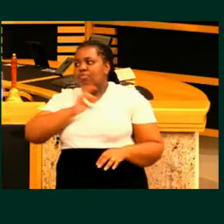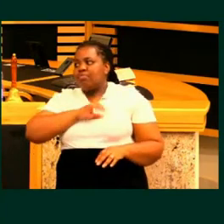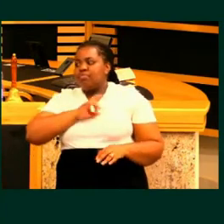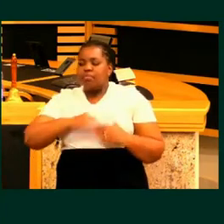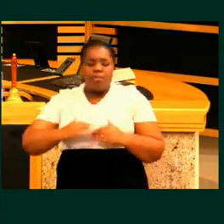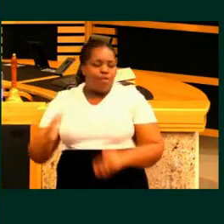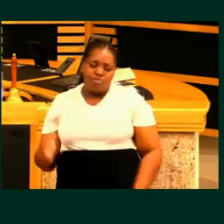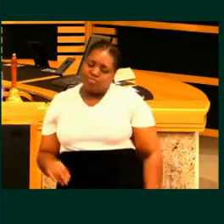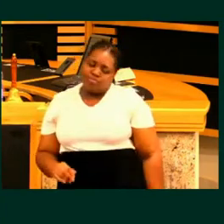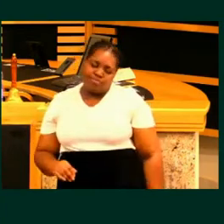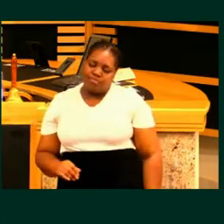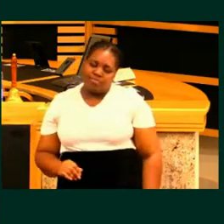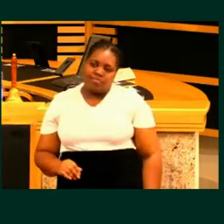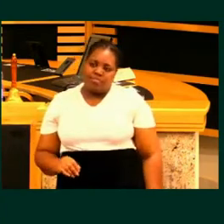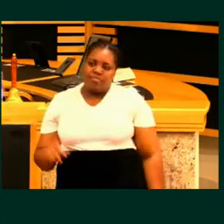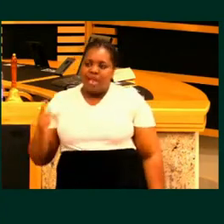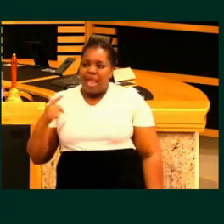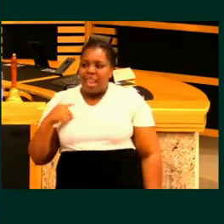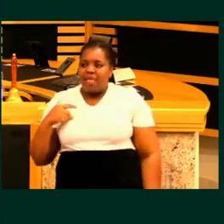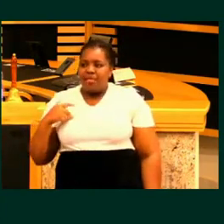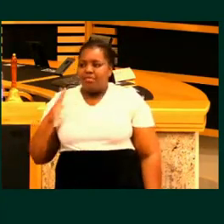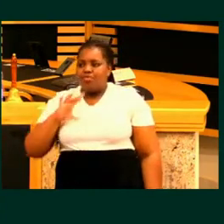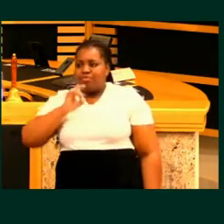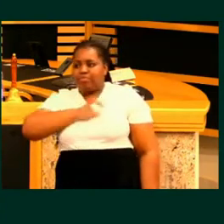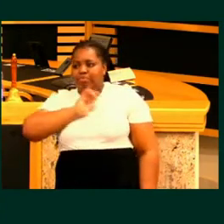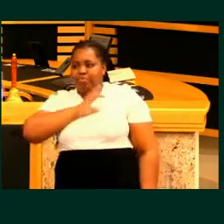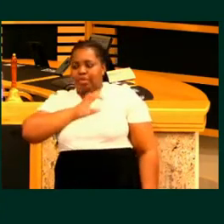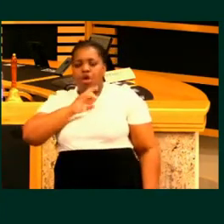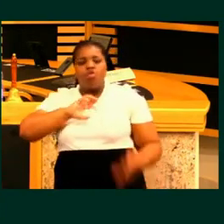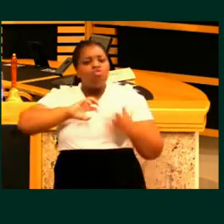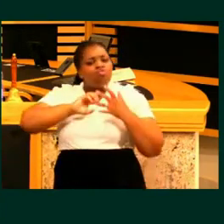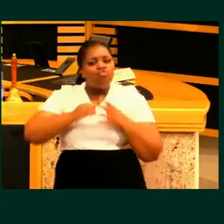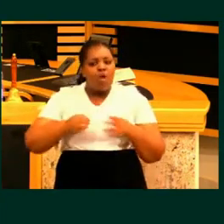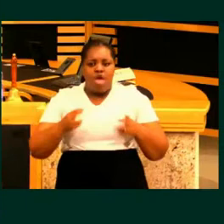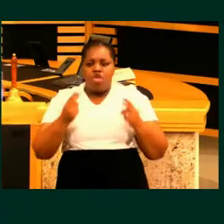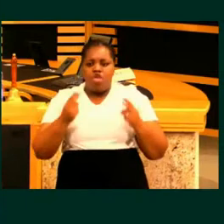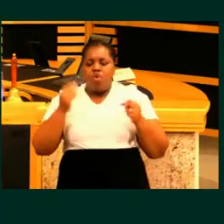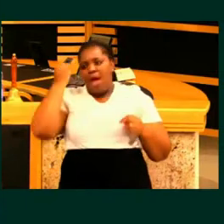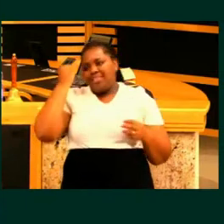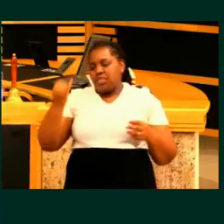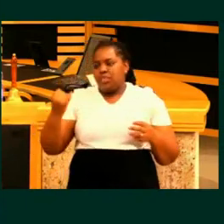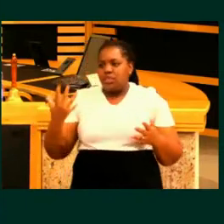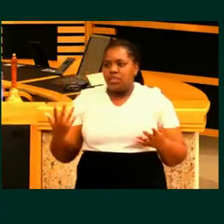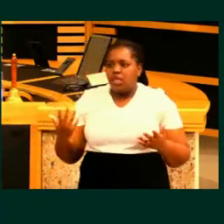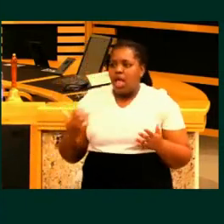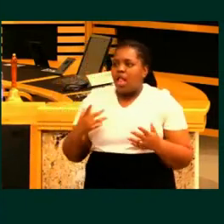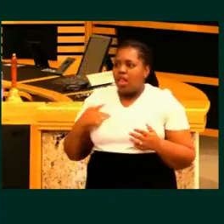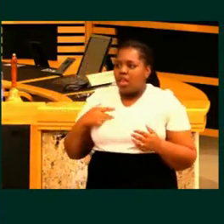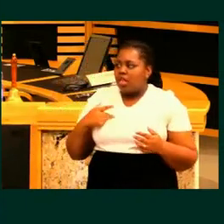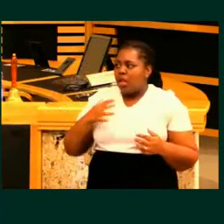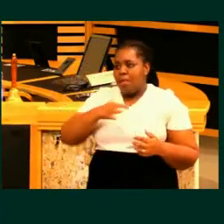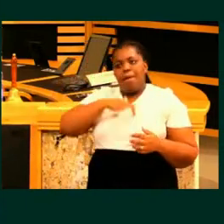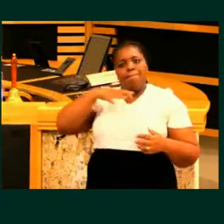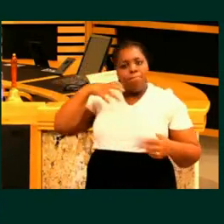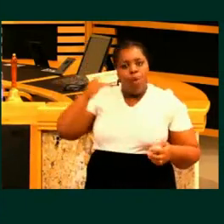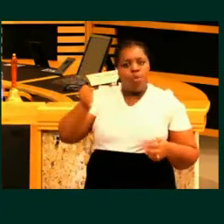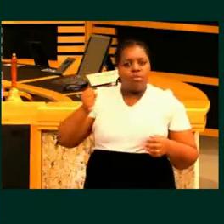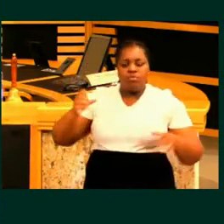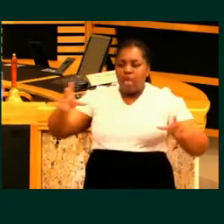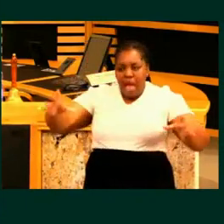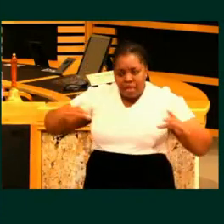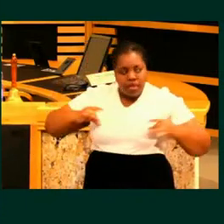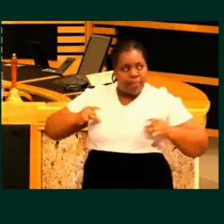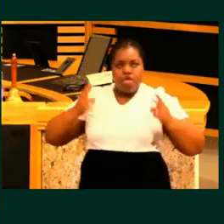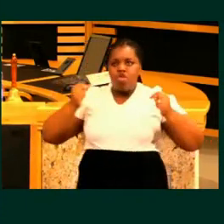longer let us be unafraid to pursue New Frontiers let us be bold in adopting new